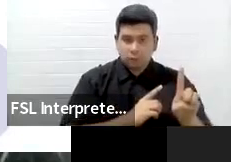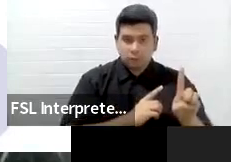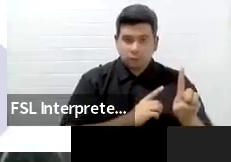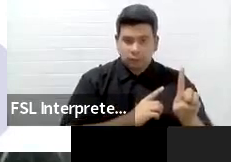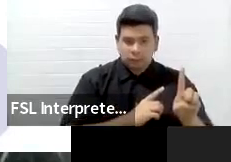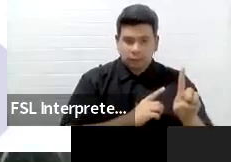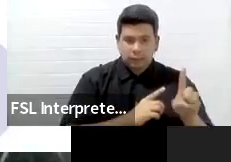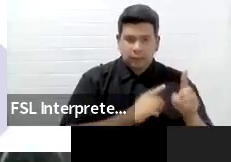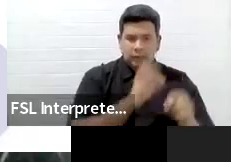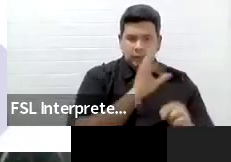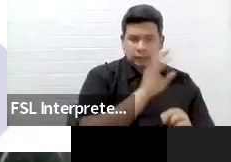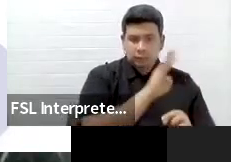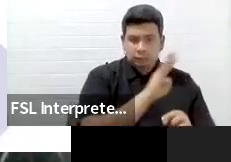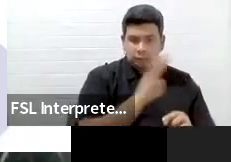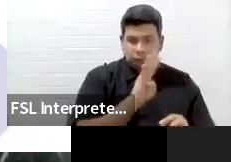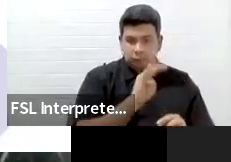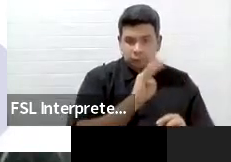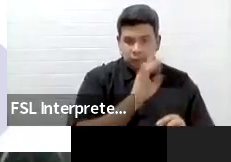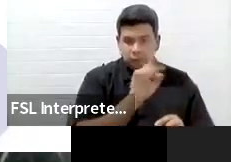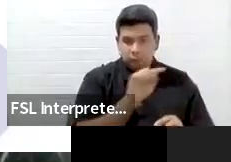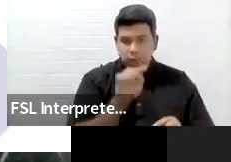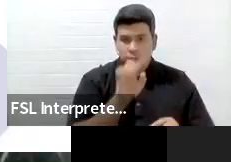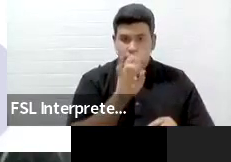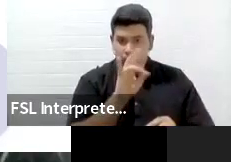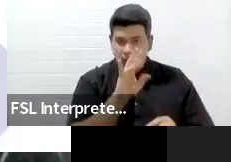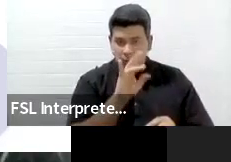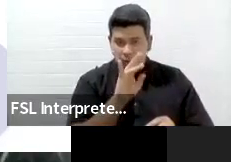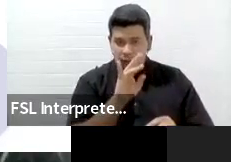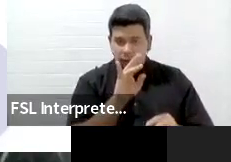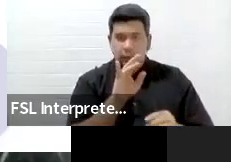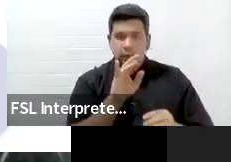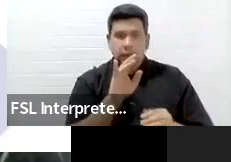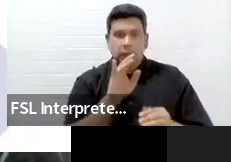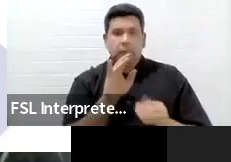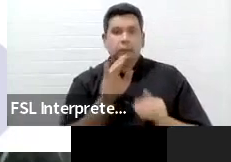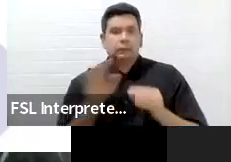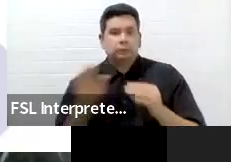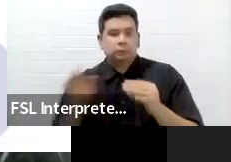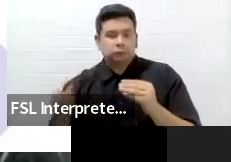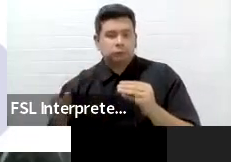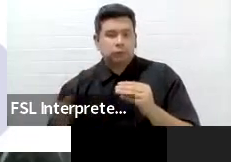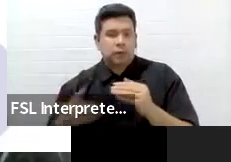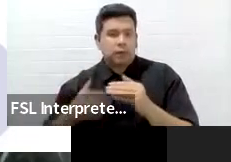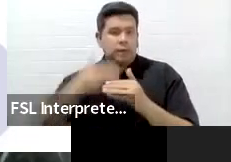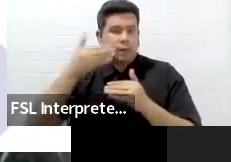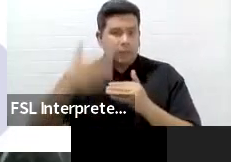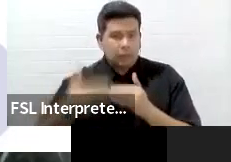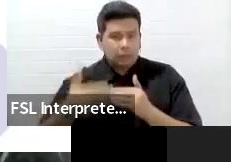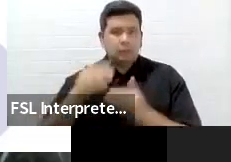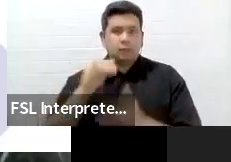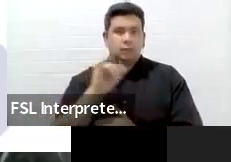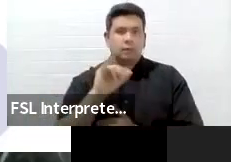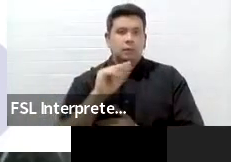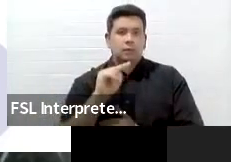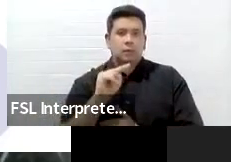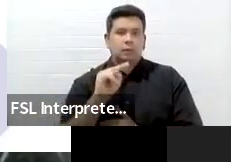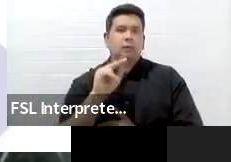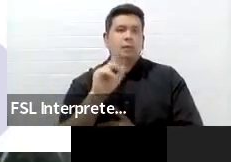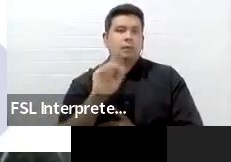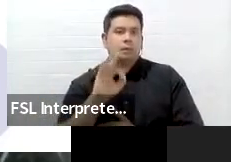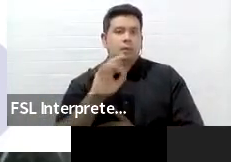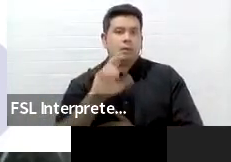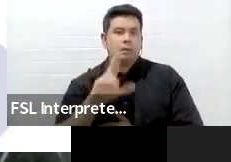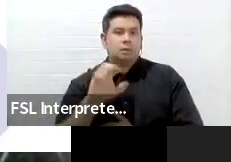17. So the armistice was being negotiated and signed during the time, and the soldiers were returning back to